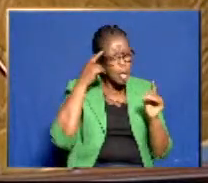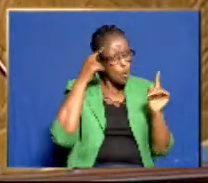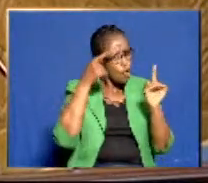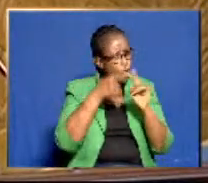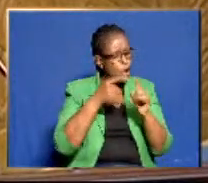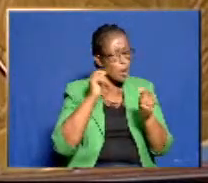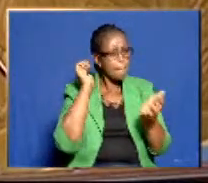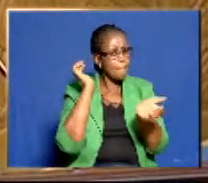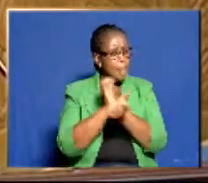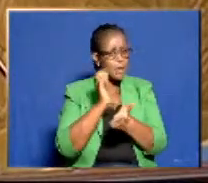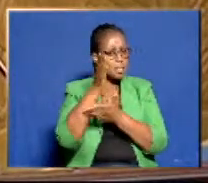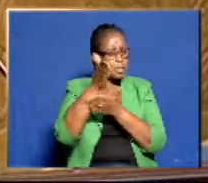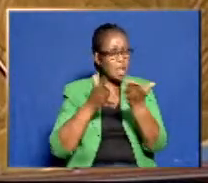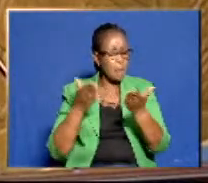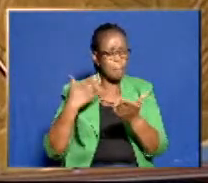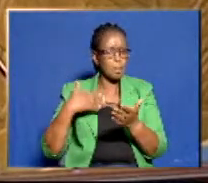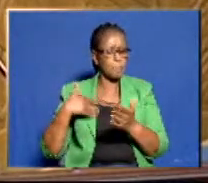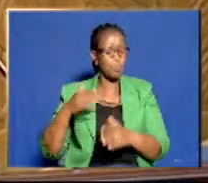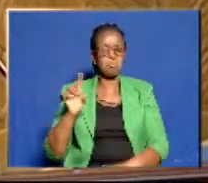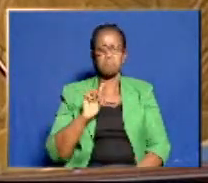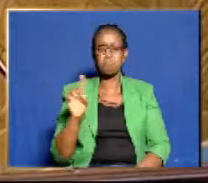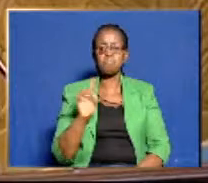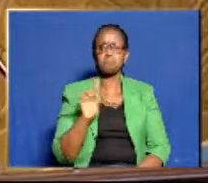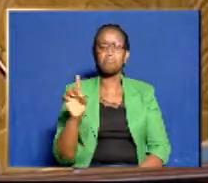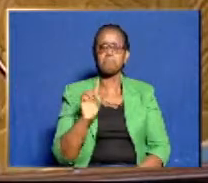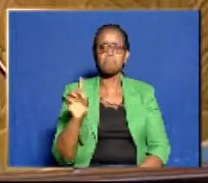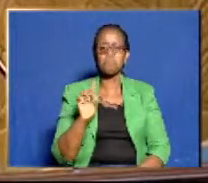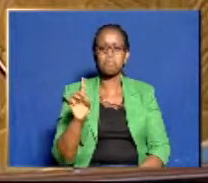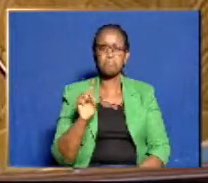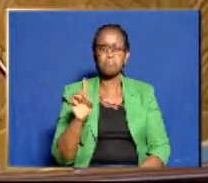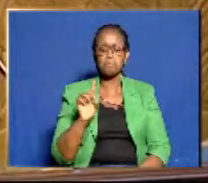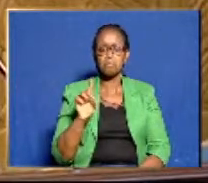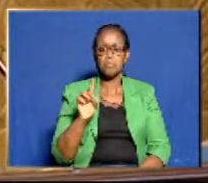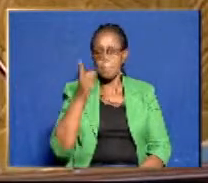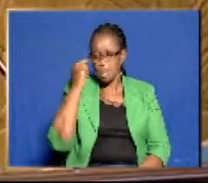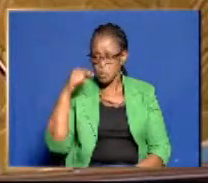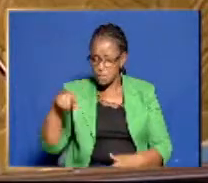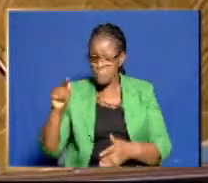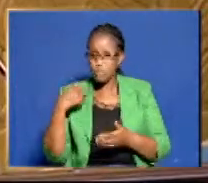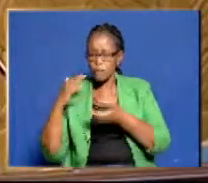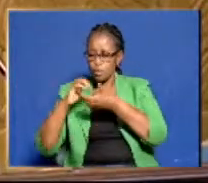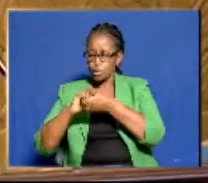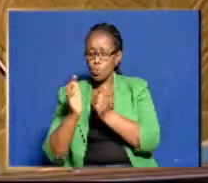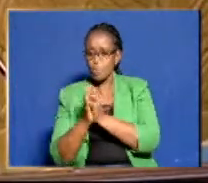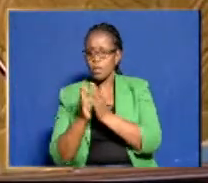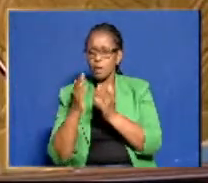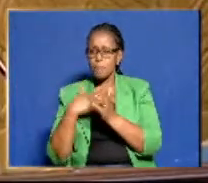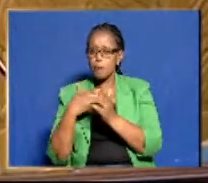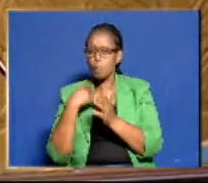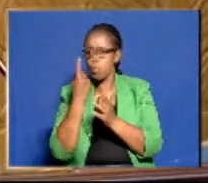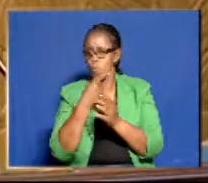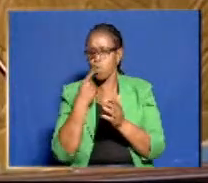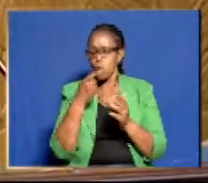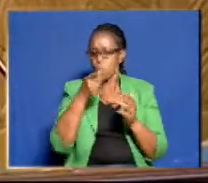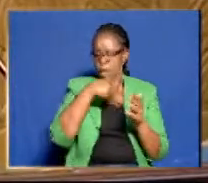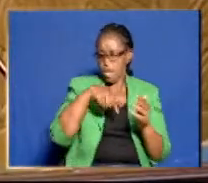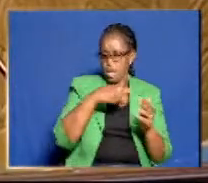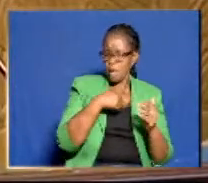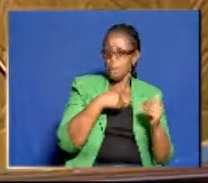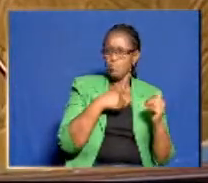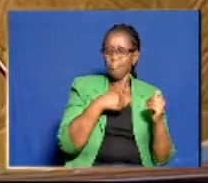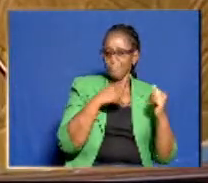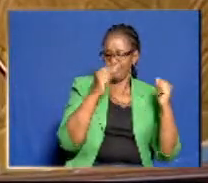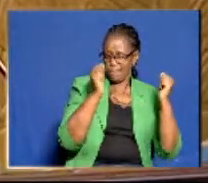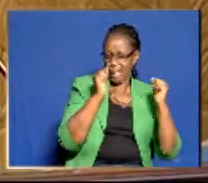certain sections of our population just because they may be associating with people that for the moment we may not desire ourselves